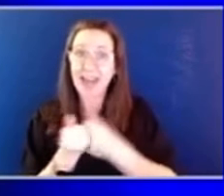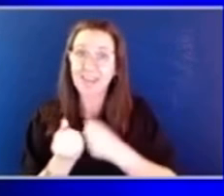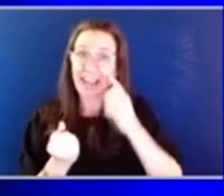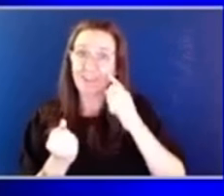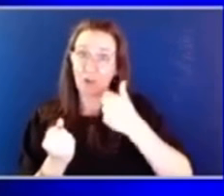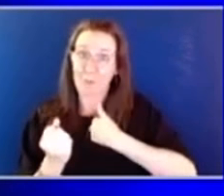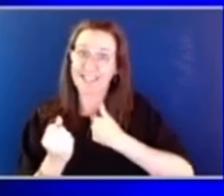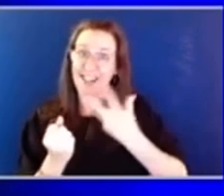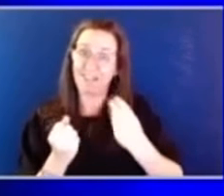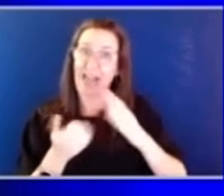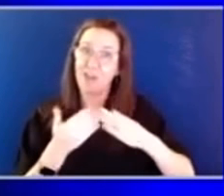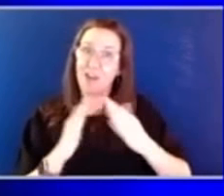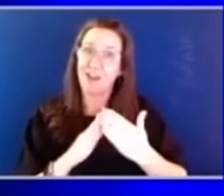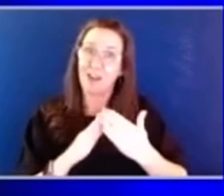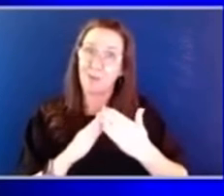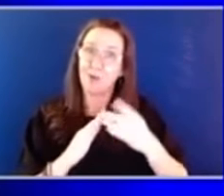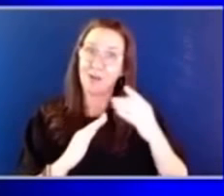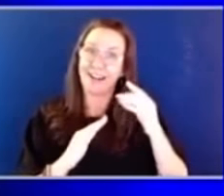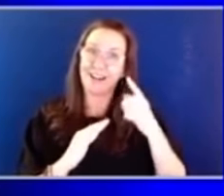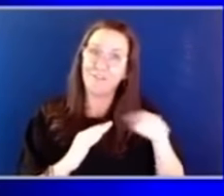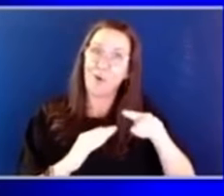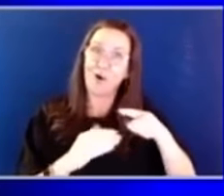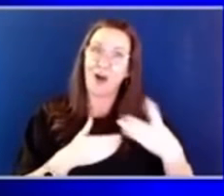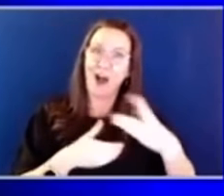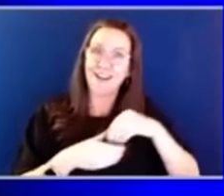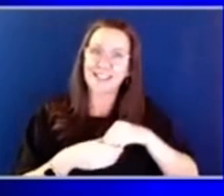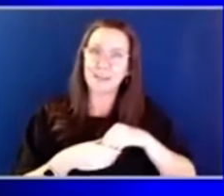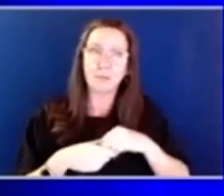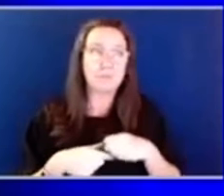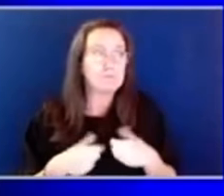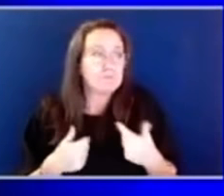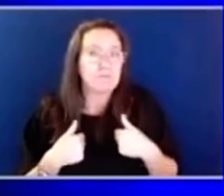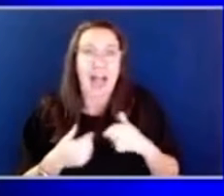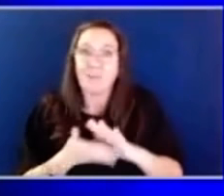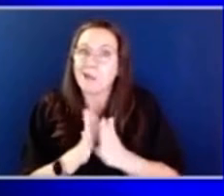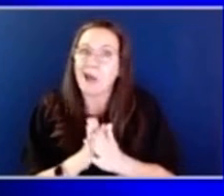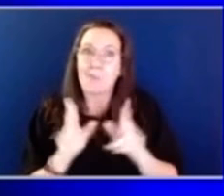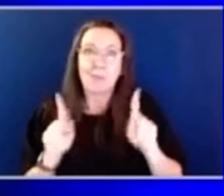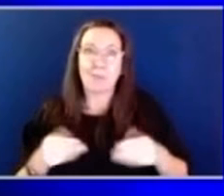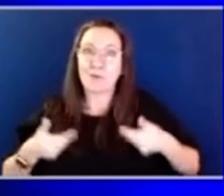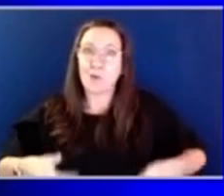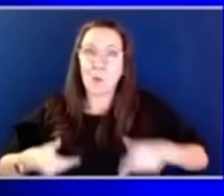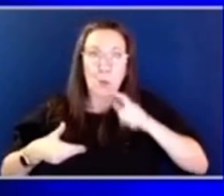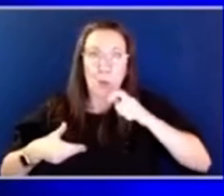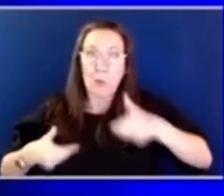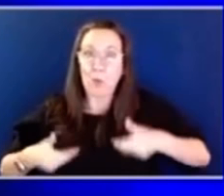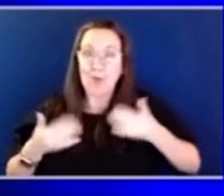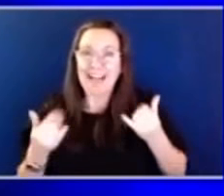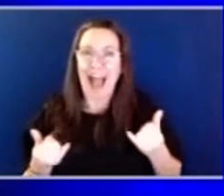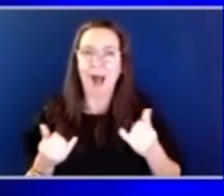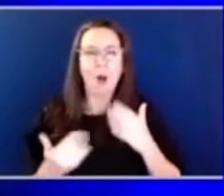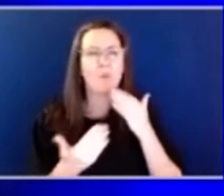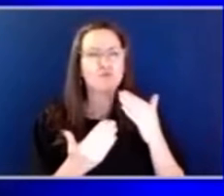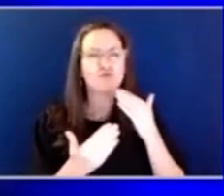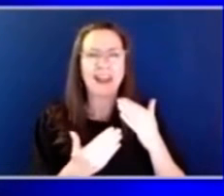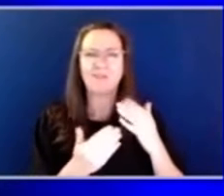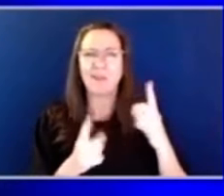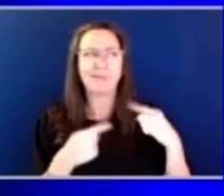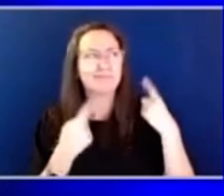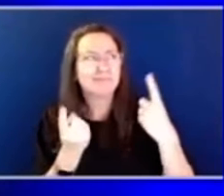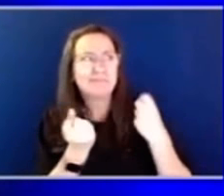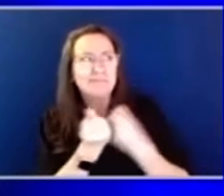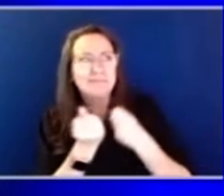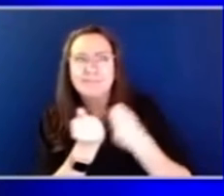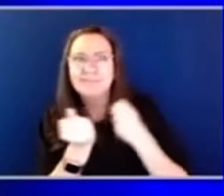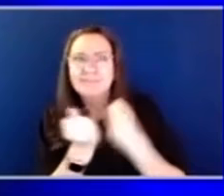the autism community. This help has allowed me to become the person I am today. I'm grateful that I have